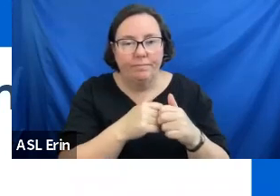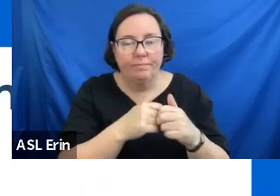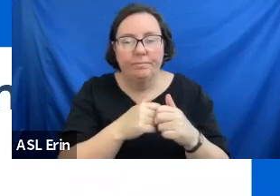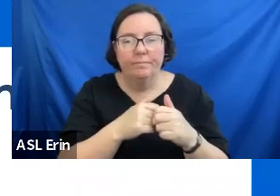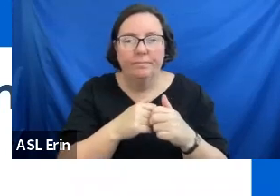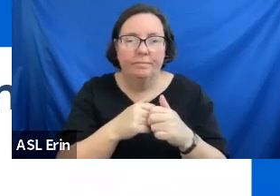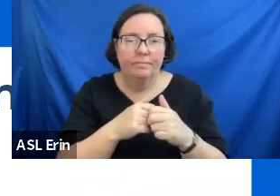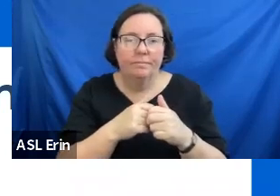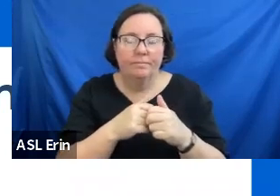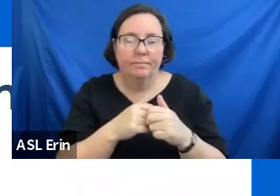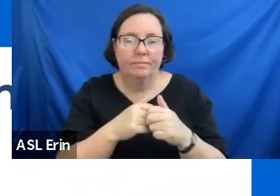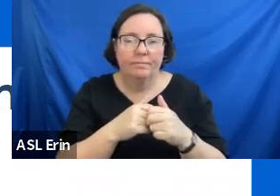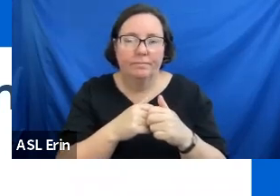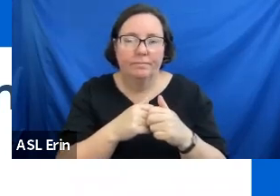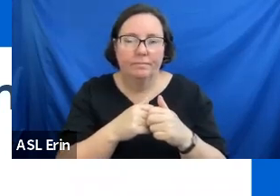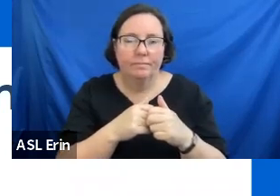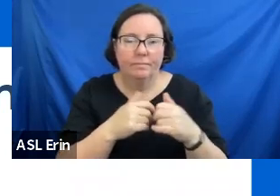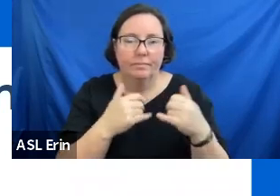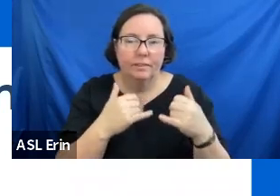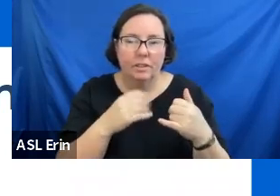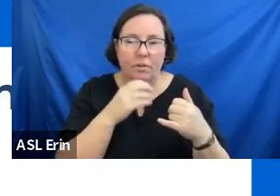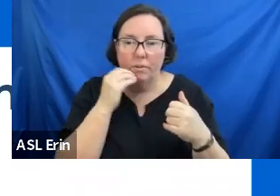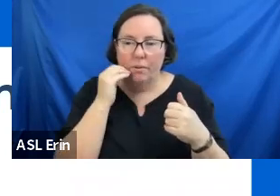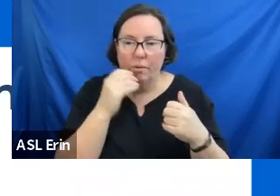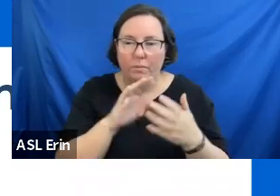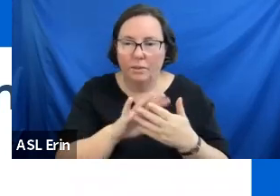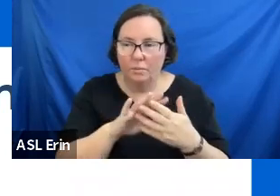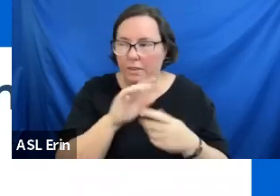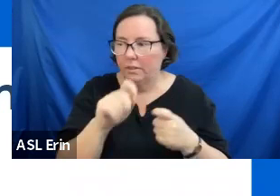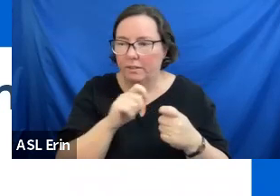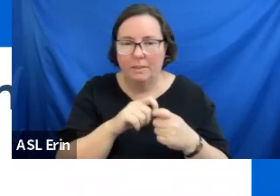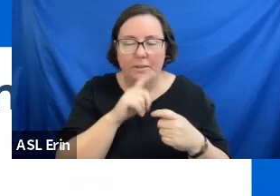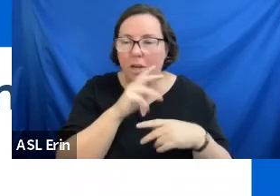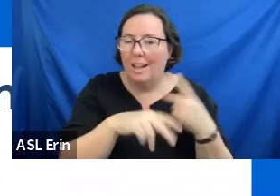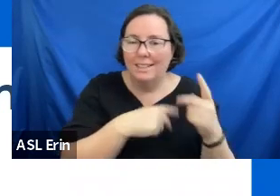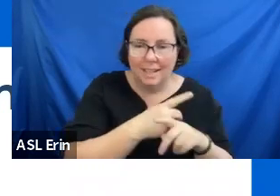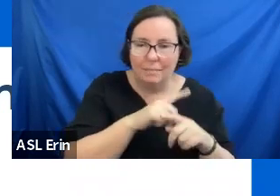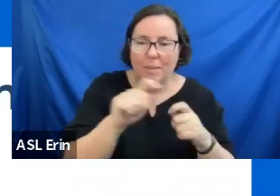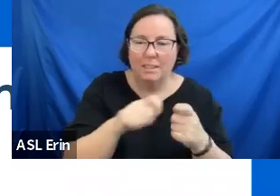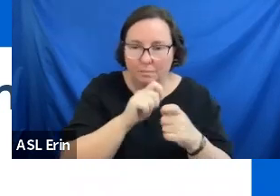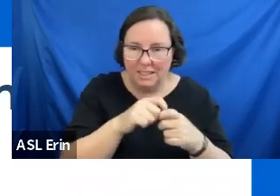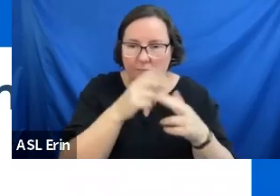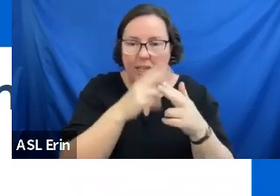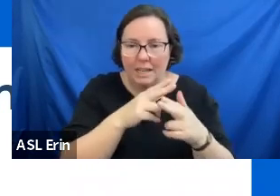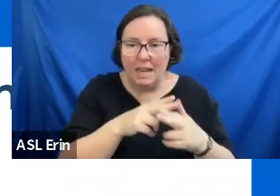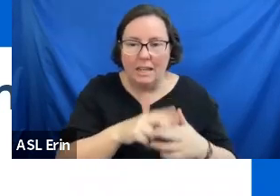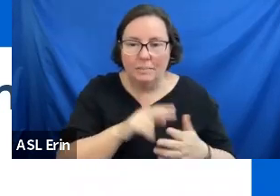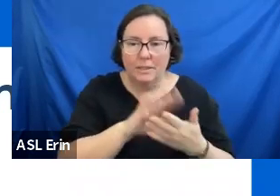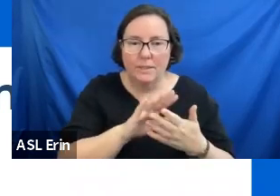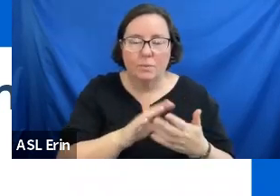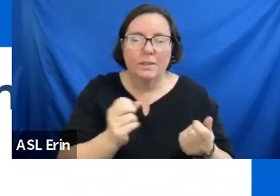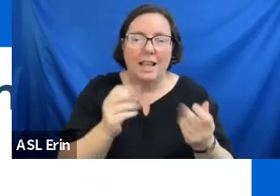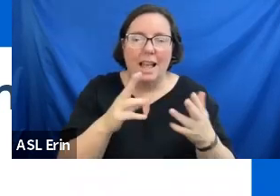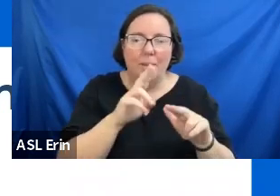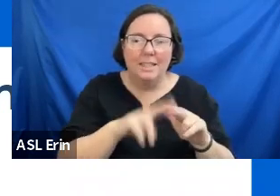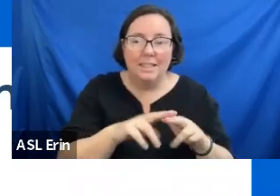school with the specific school. So we're not looking at type here, we're looking at specific schools, and we're looking at the number of